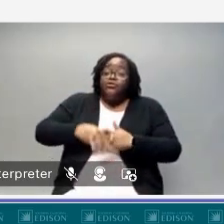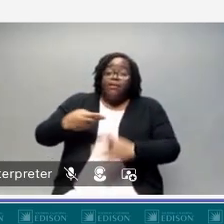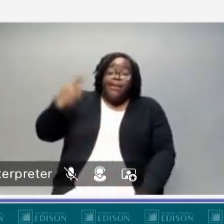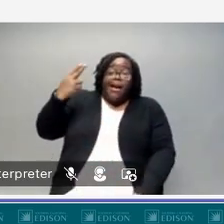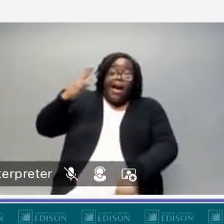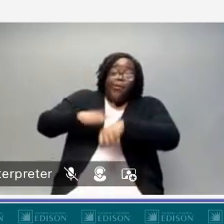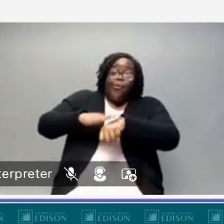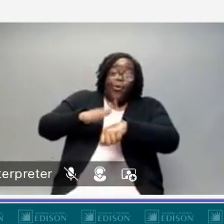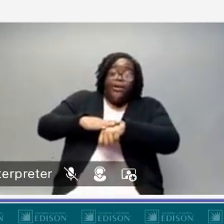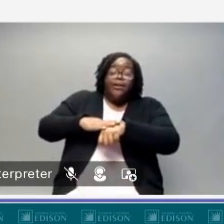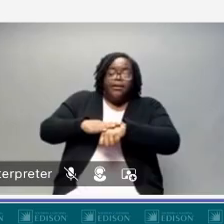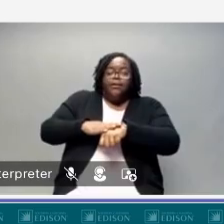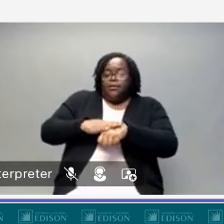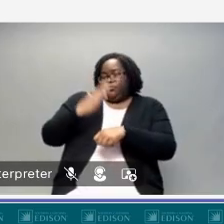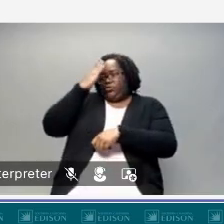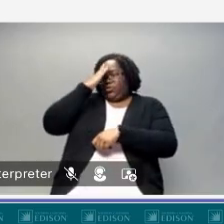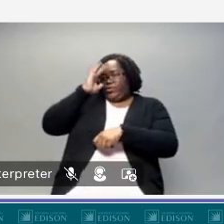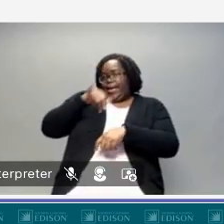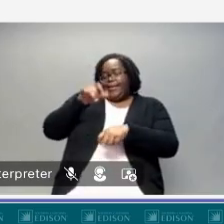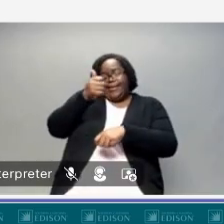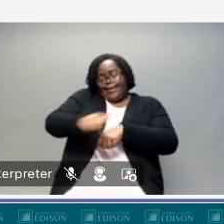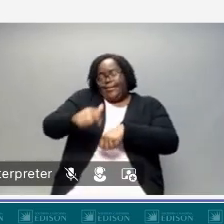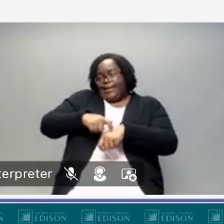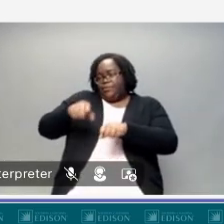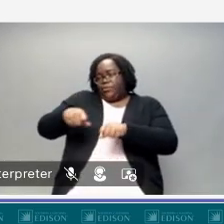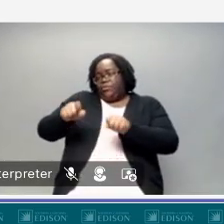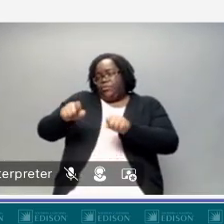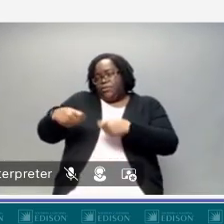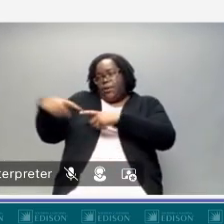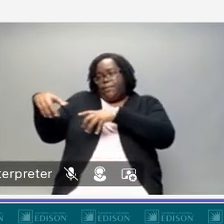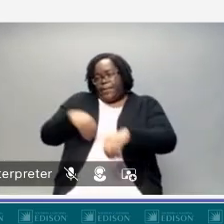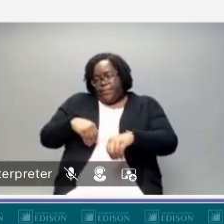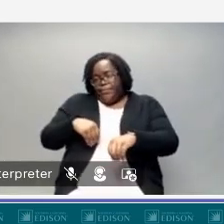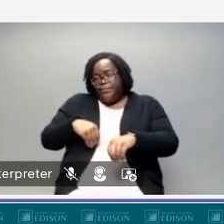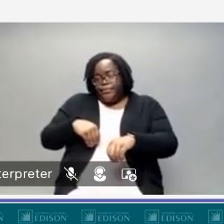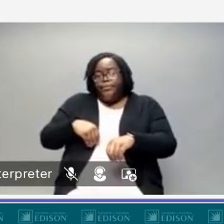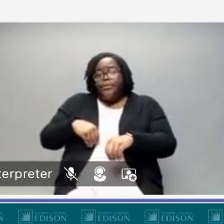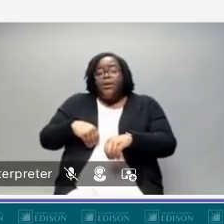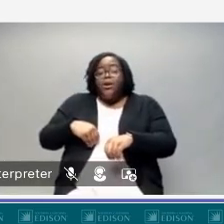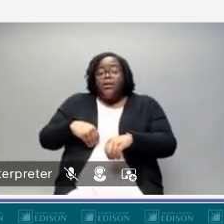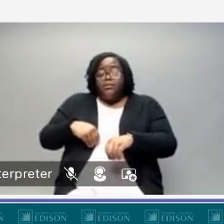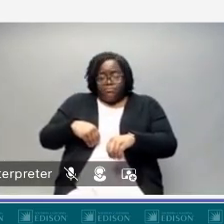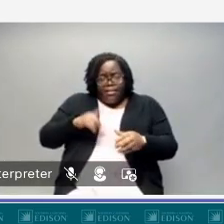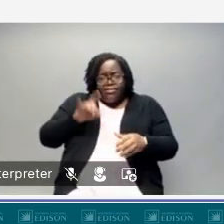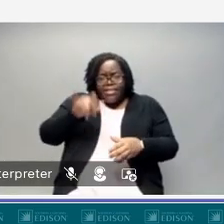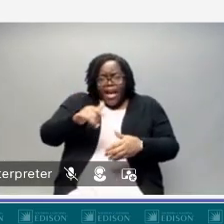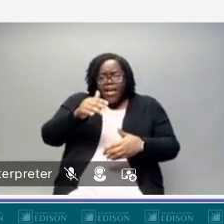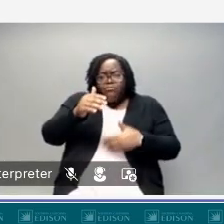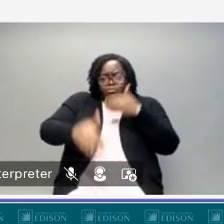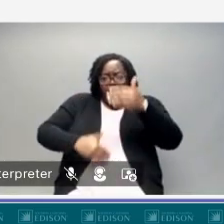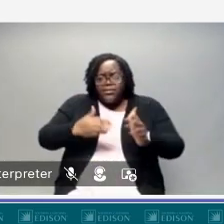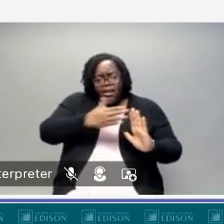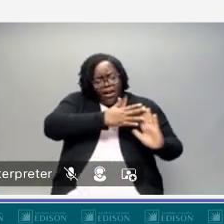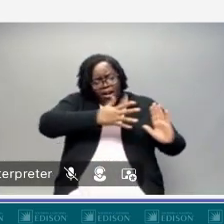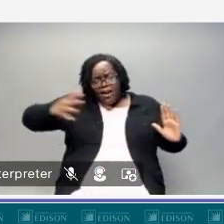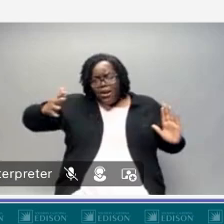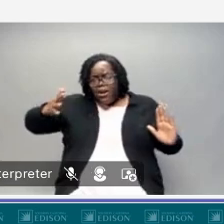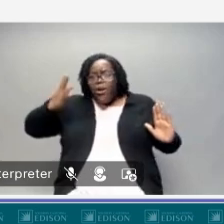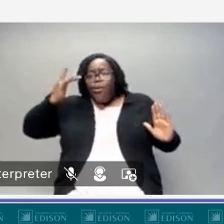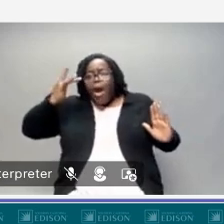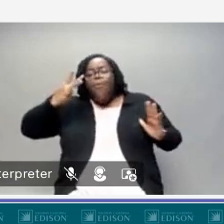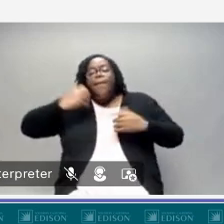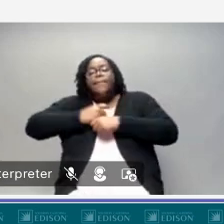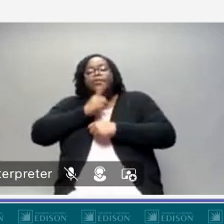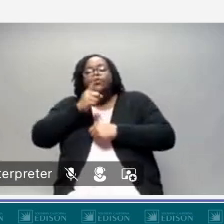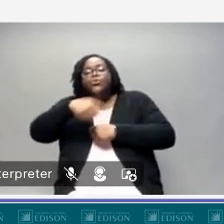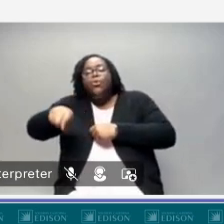time. One of the reasons that we have this long process is to make sure that our customers are